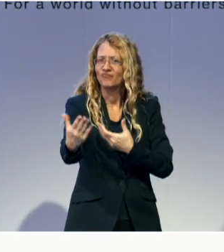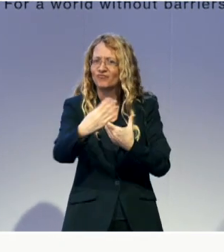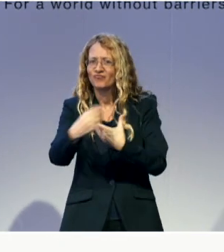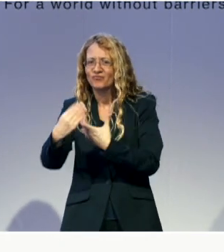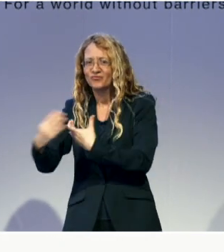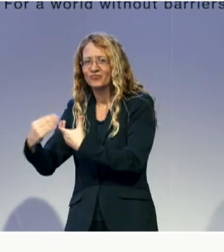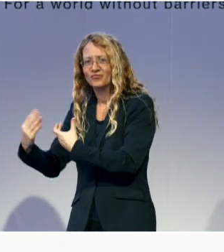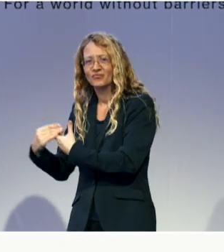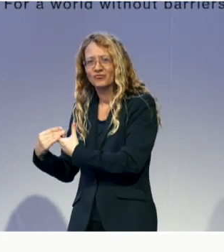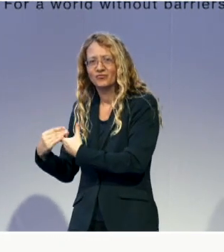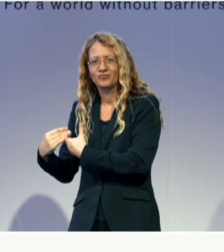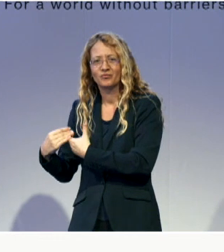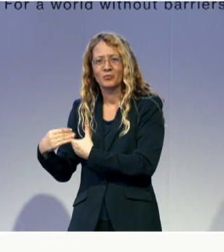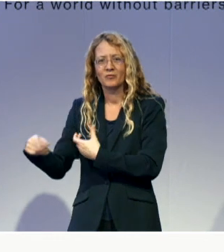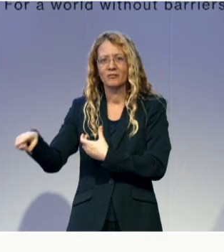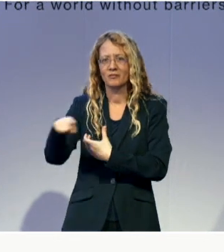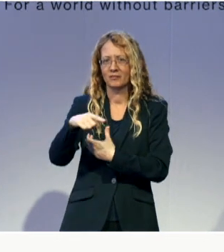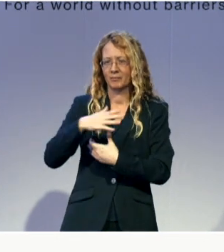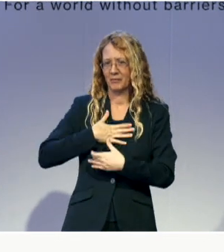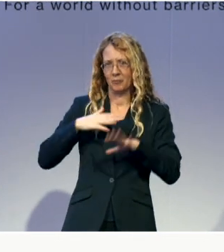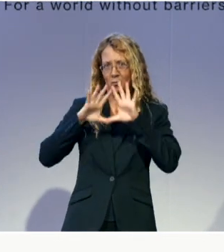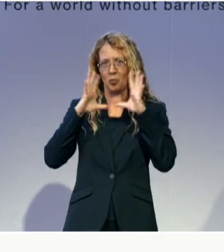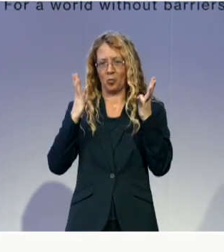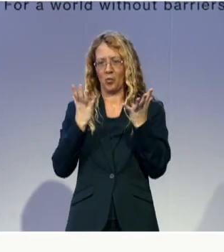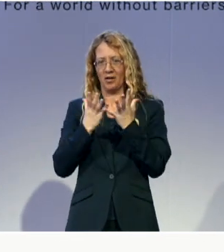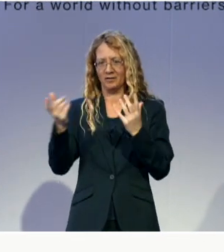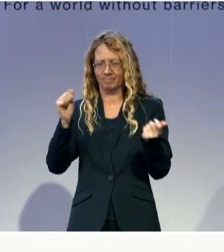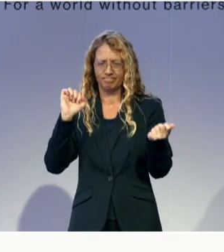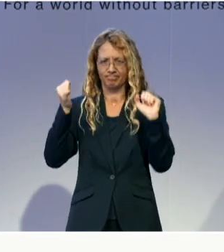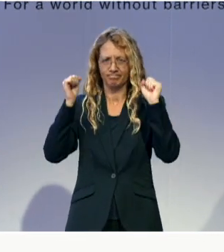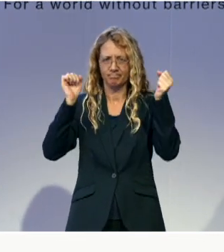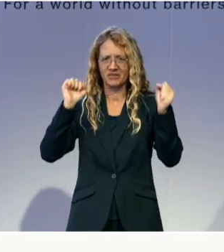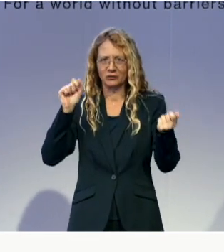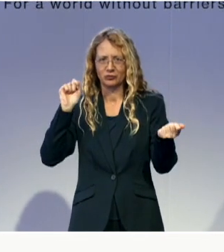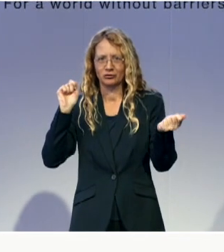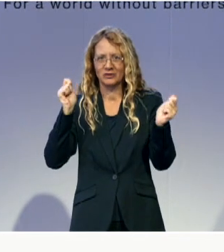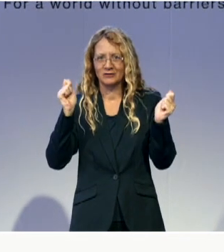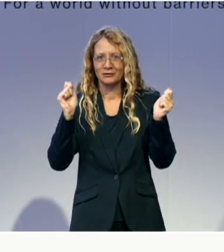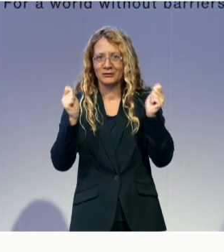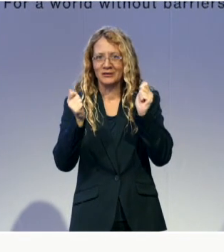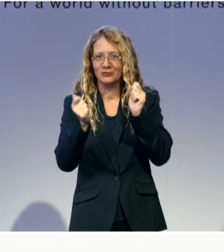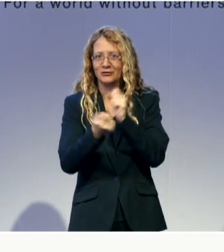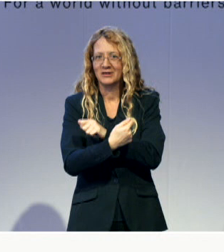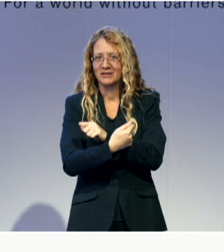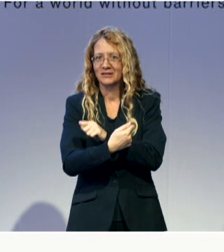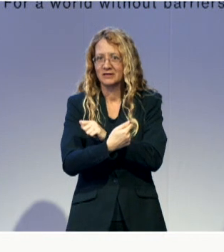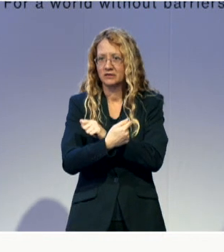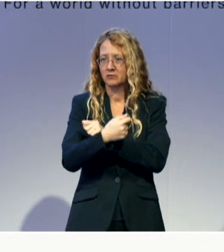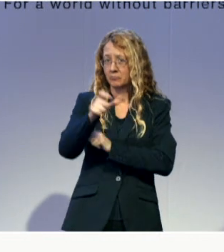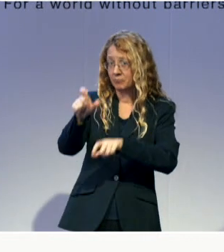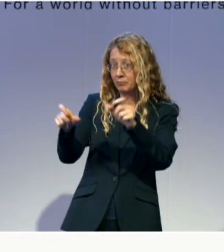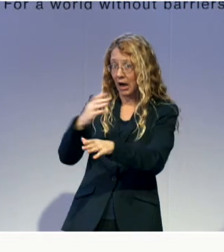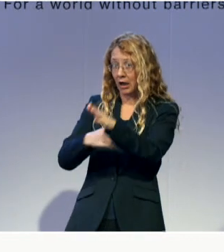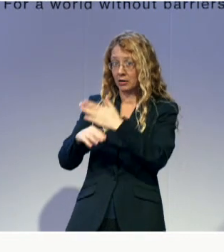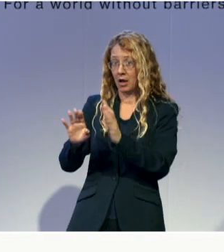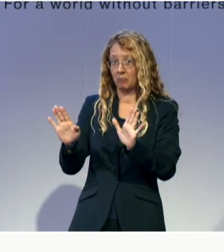of trying to make our world more inclusive, not just for people with disabilities like myself, but so